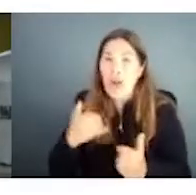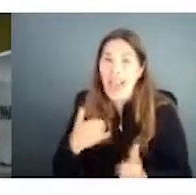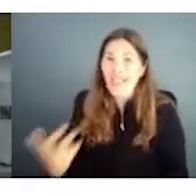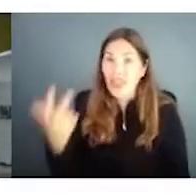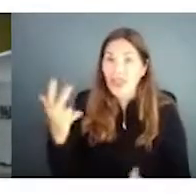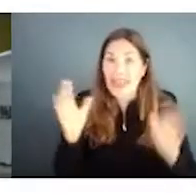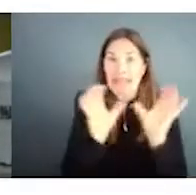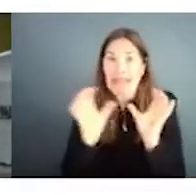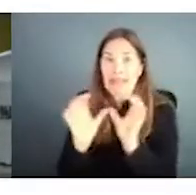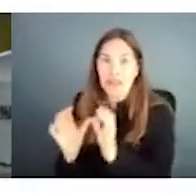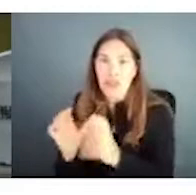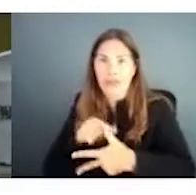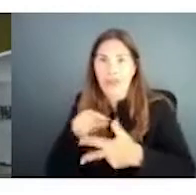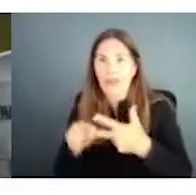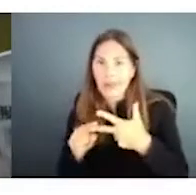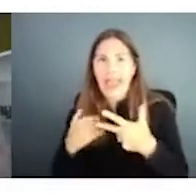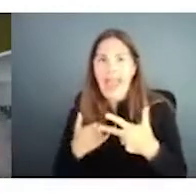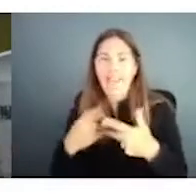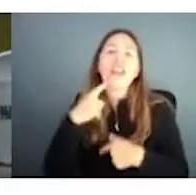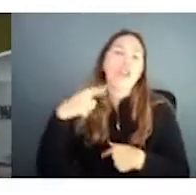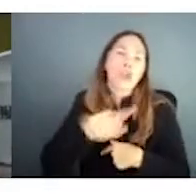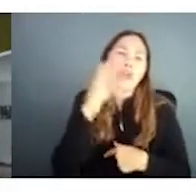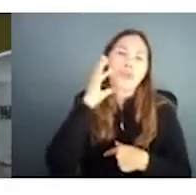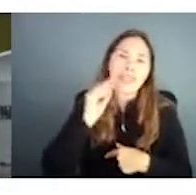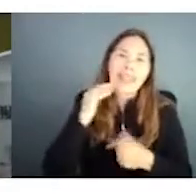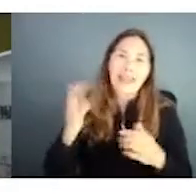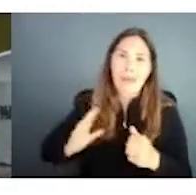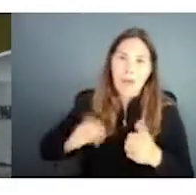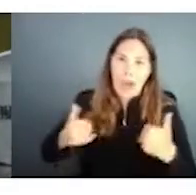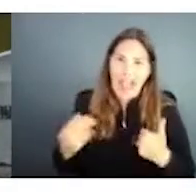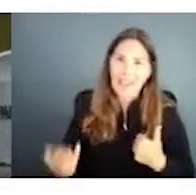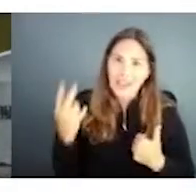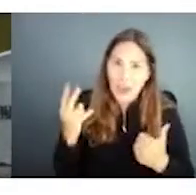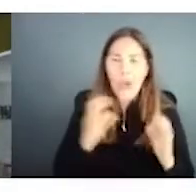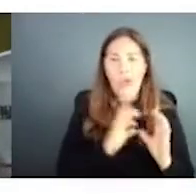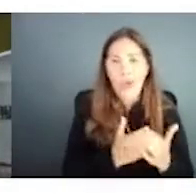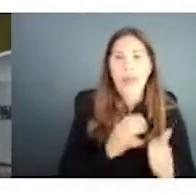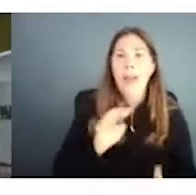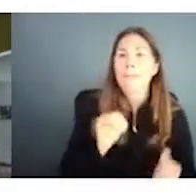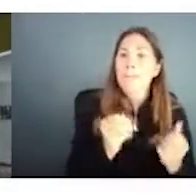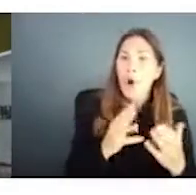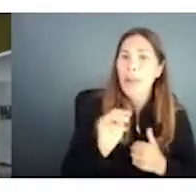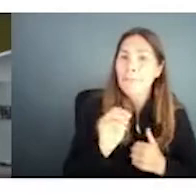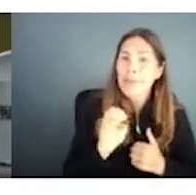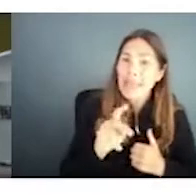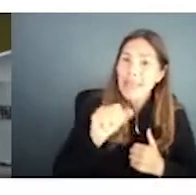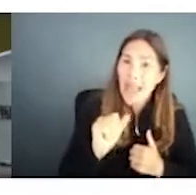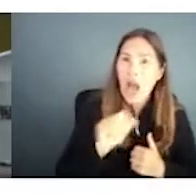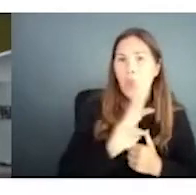in it. And for those that have been around, we used to have 2 courses, multimedia and web page design, which is MOD,